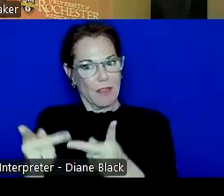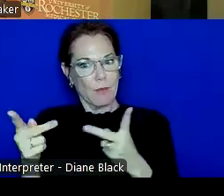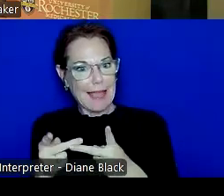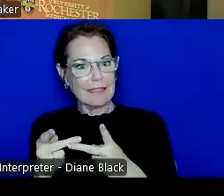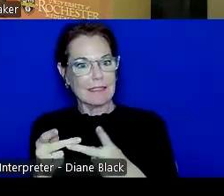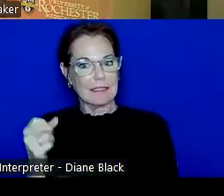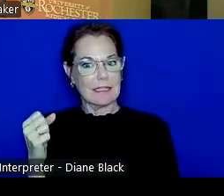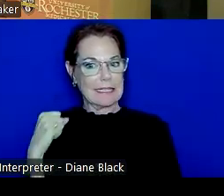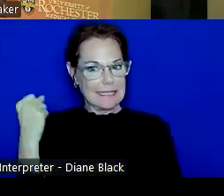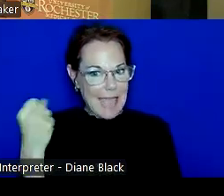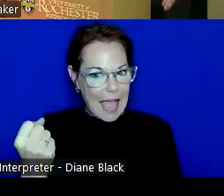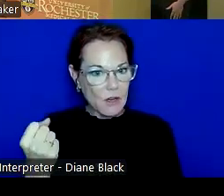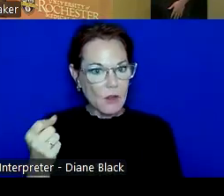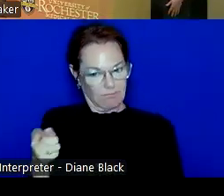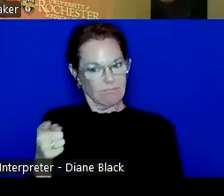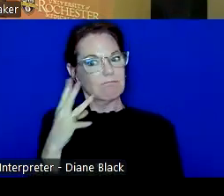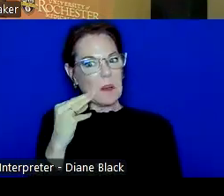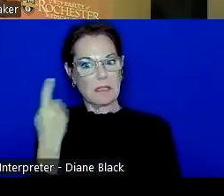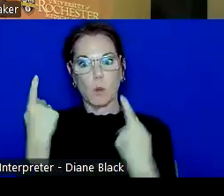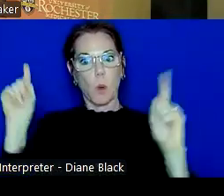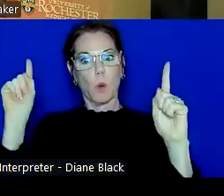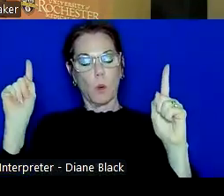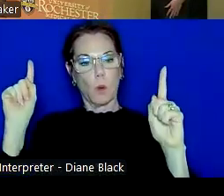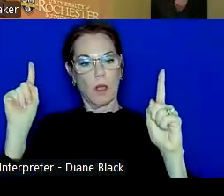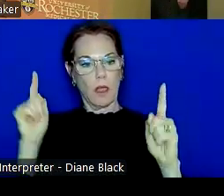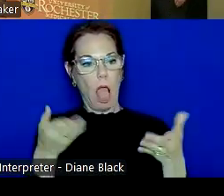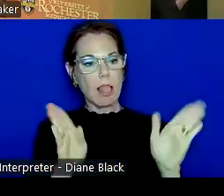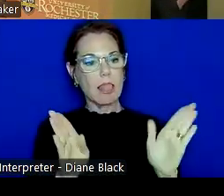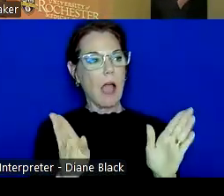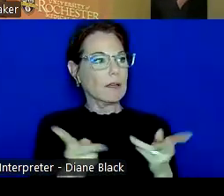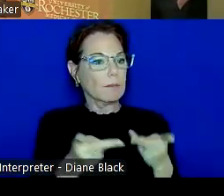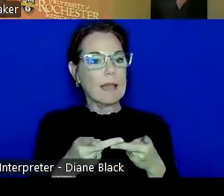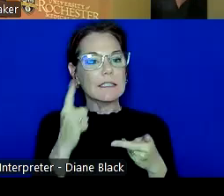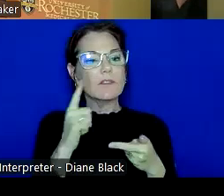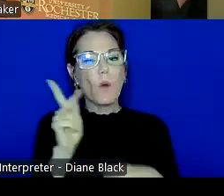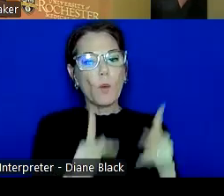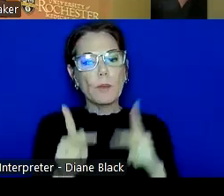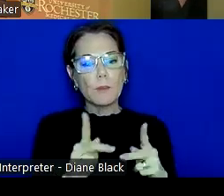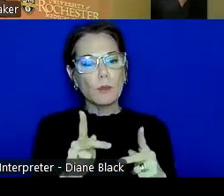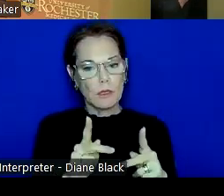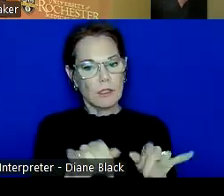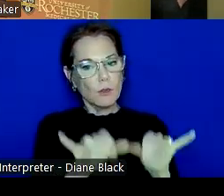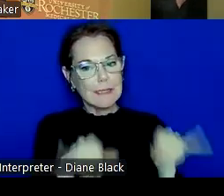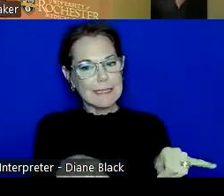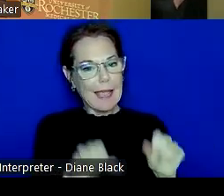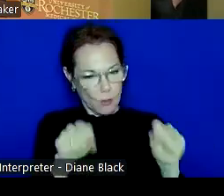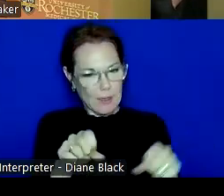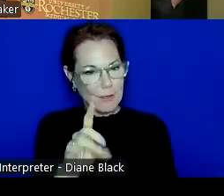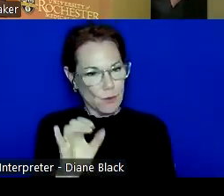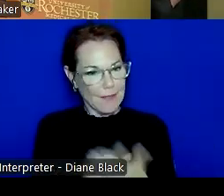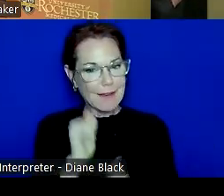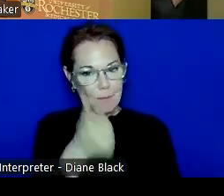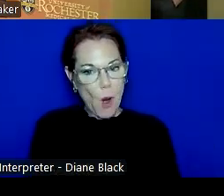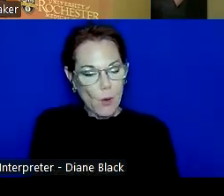has helped change the game for them and allowing just places for all kinds of people to be able to stay. They could do that tomorrow. There